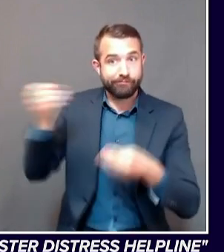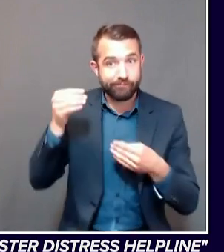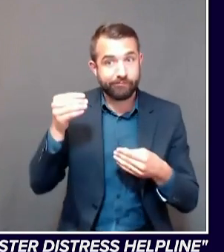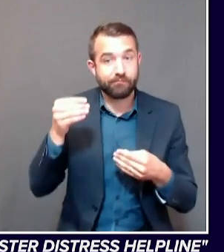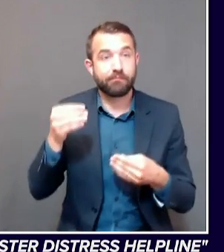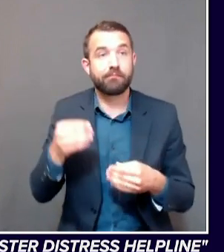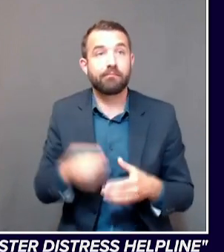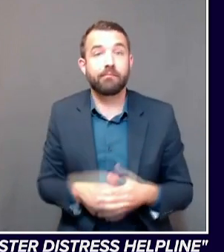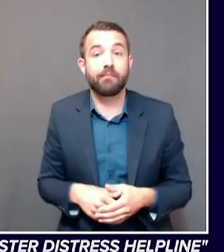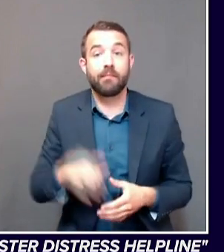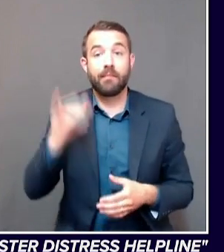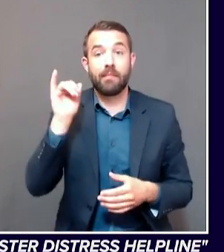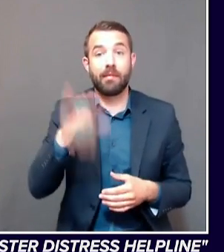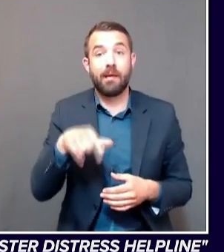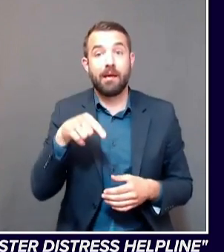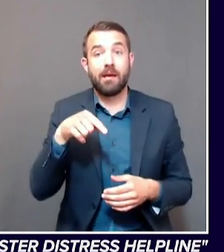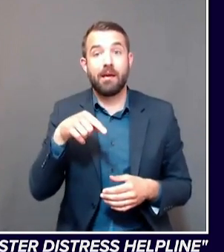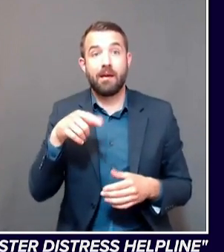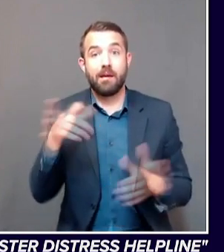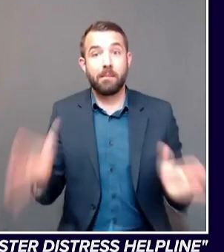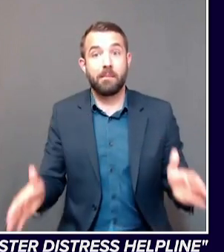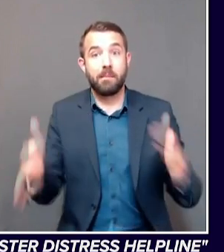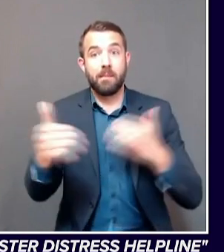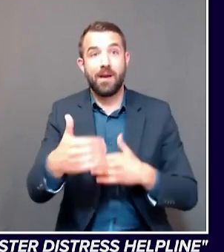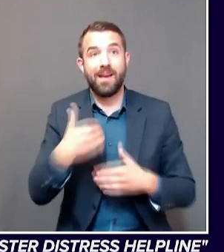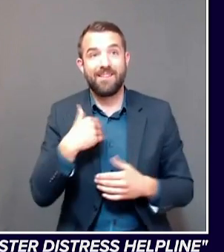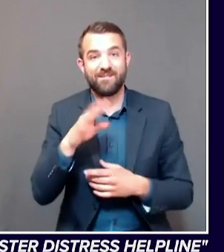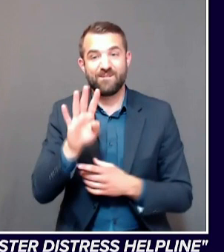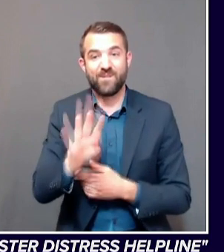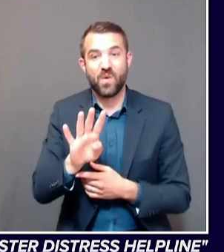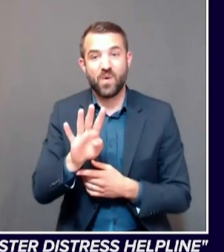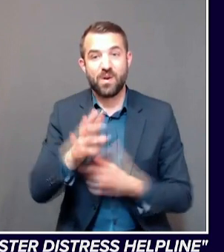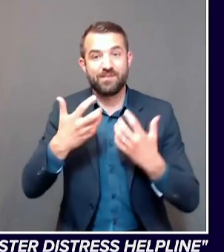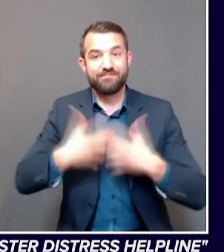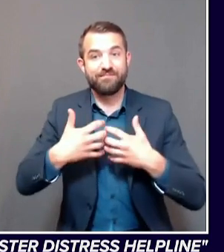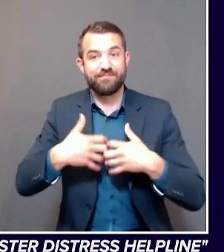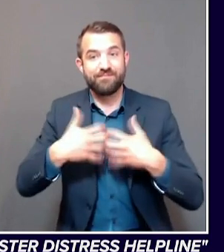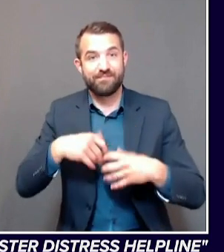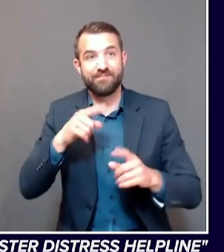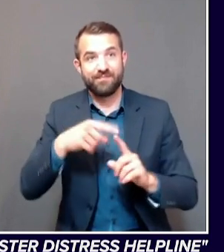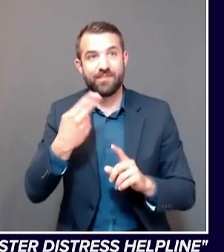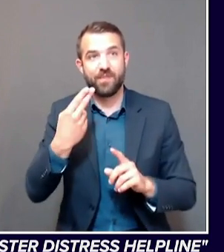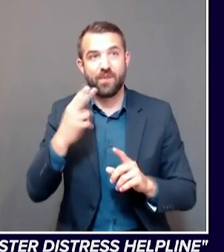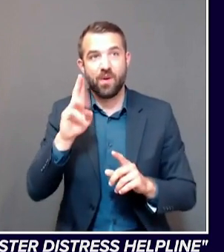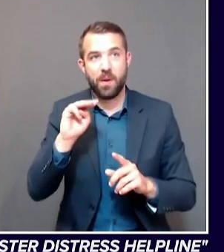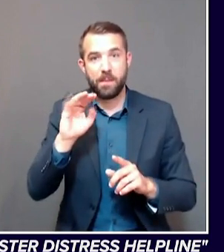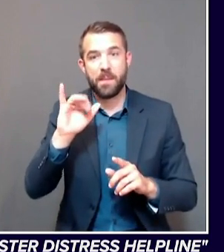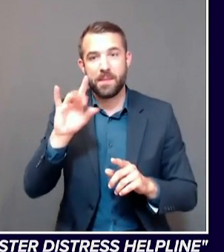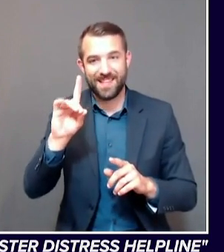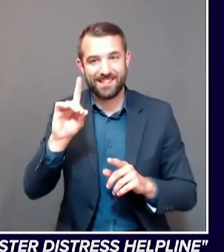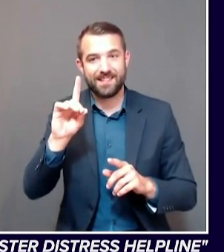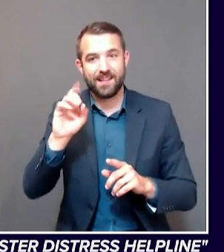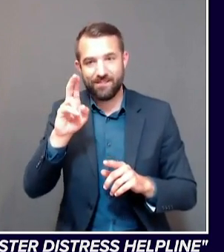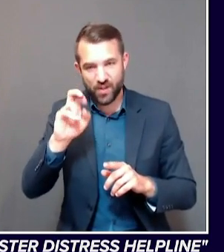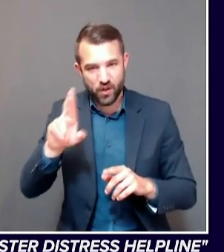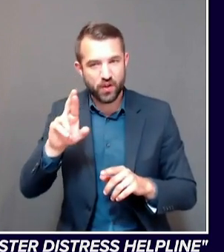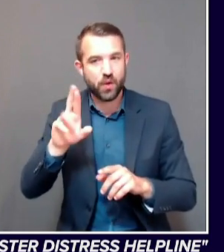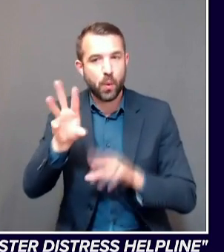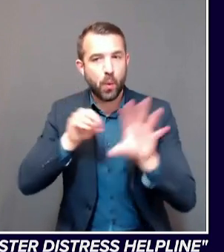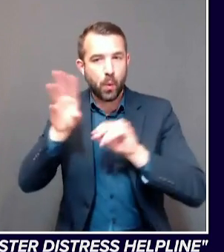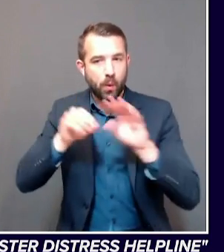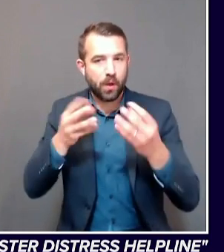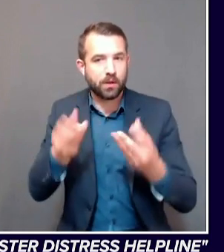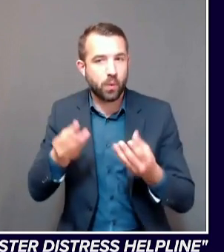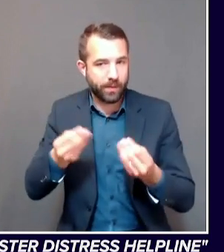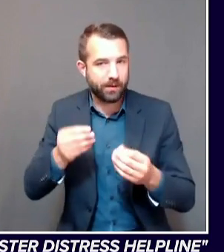humidifiers that were placed in the Emergency Operations Center itself did test positive for various bacteria. Now what we're